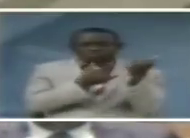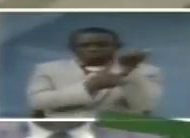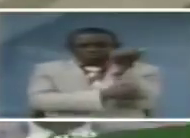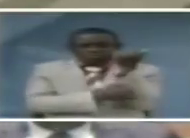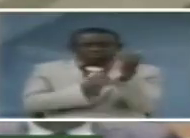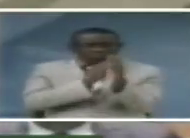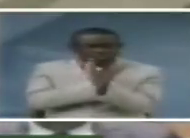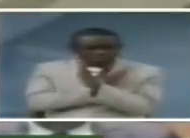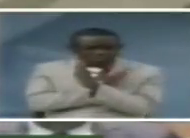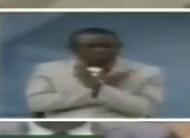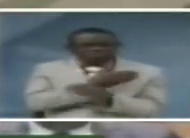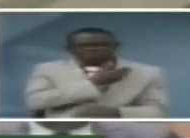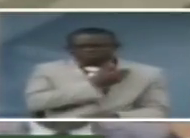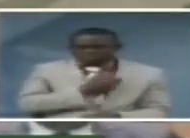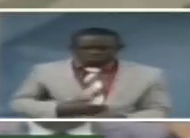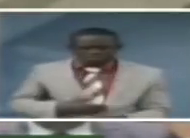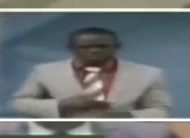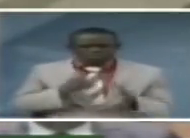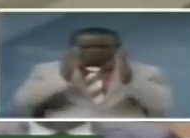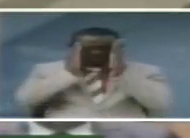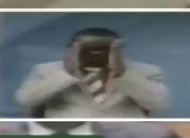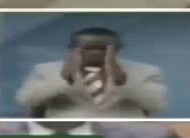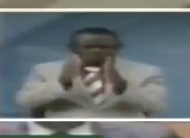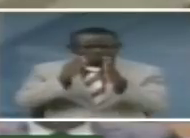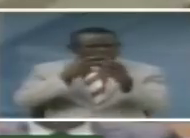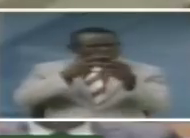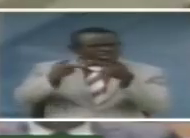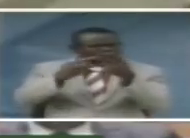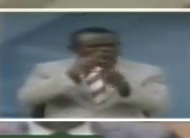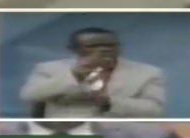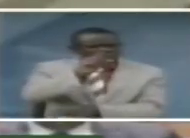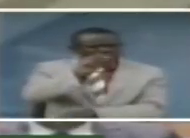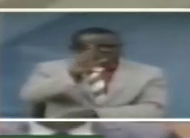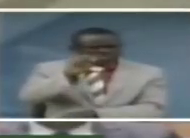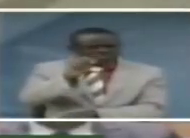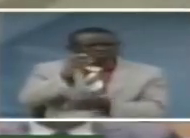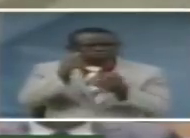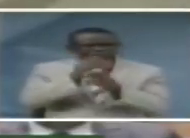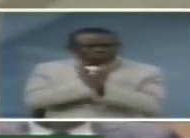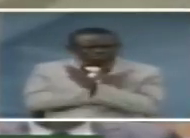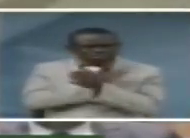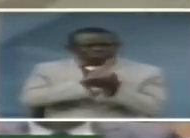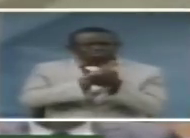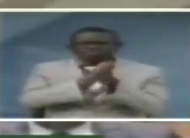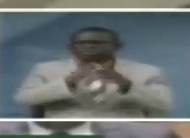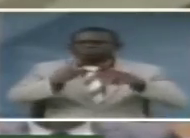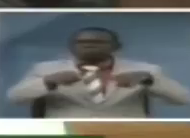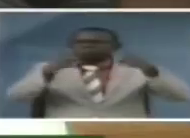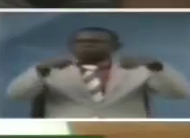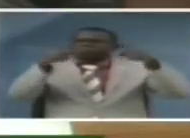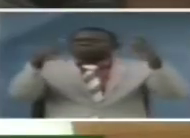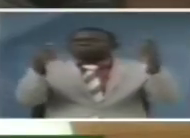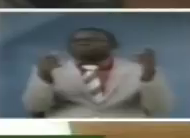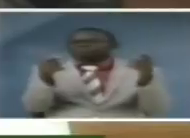has renewed its commitment to the attainment of the Vision 2030 to